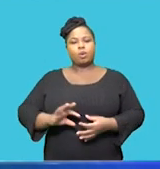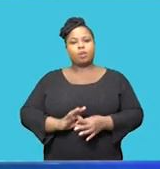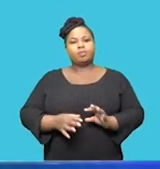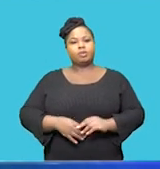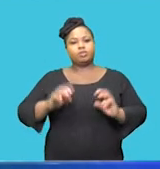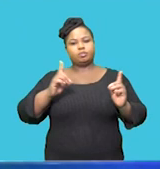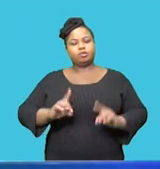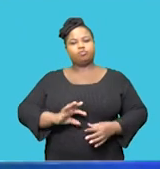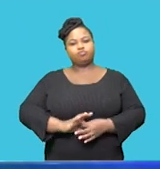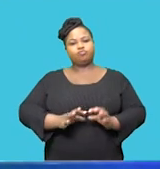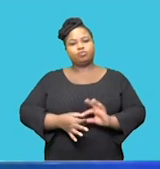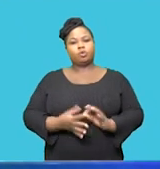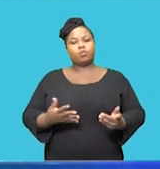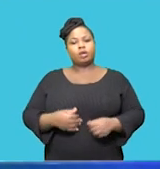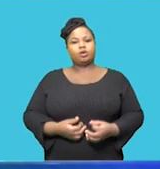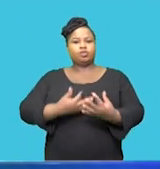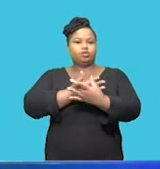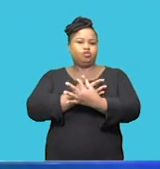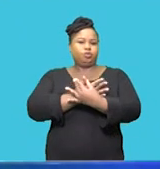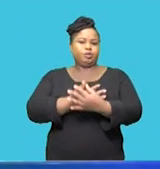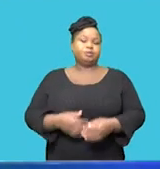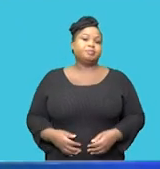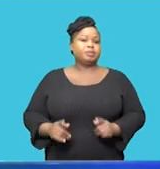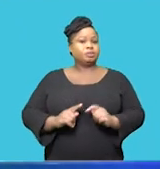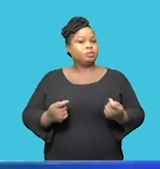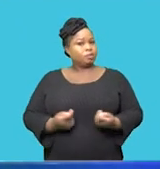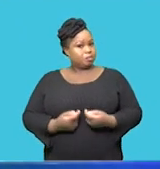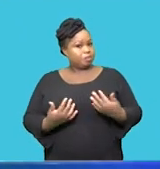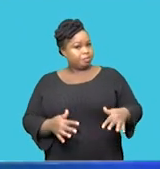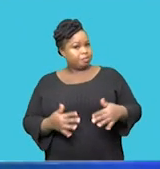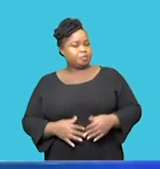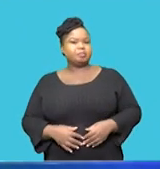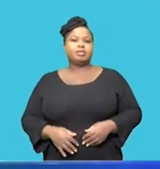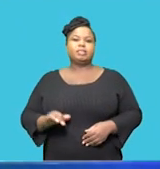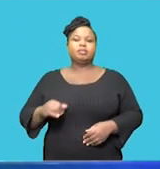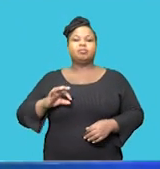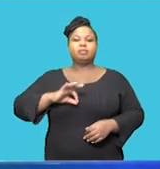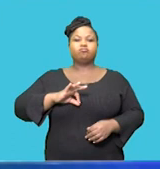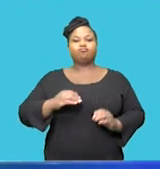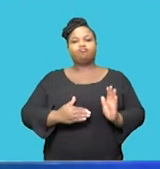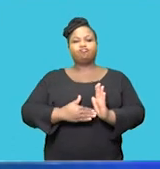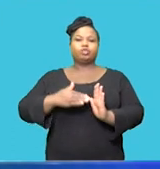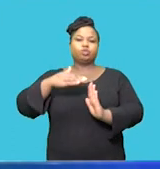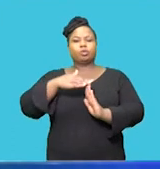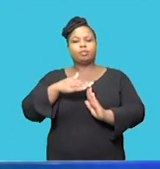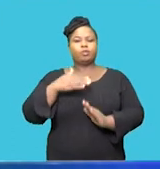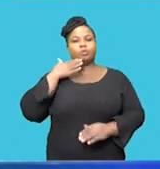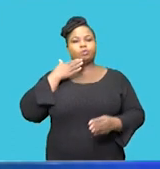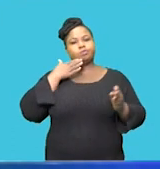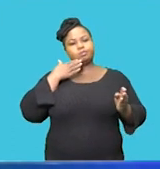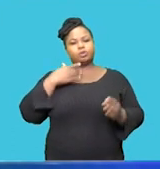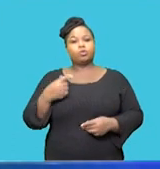World Games out in Berlin, Germany. Now, the team amassed an awe-inspiring medal tally, placing them amongst the top contenders